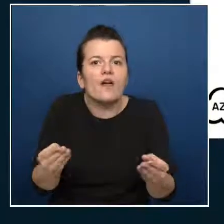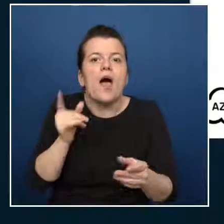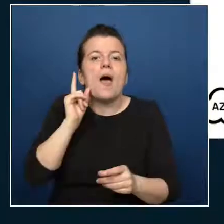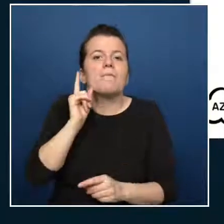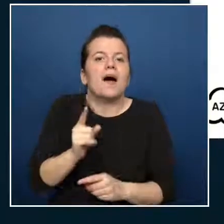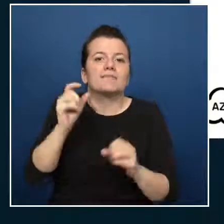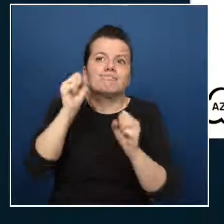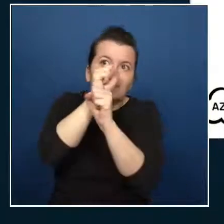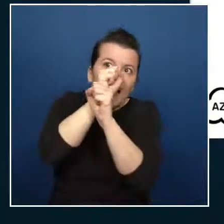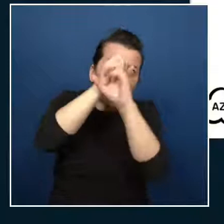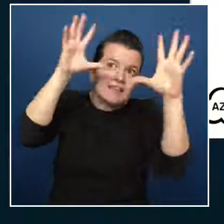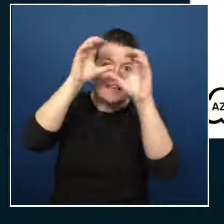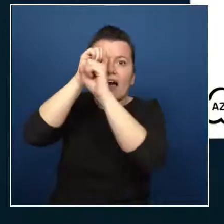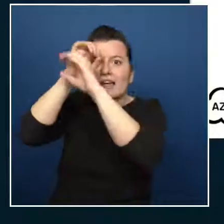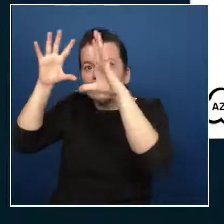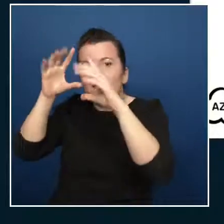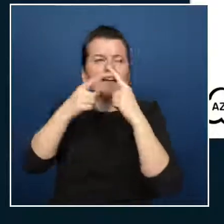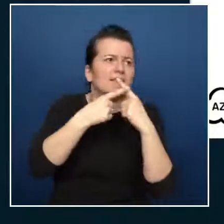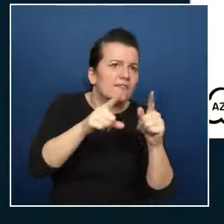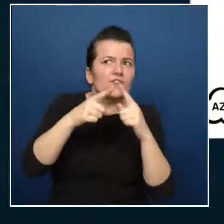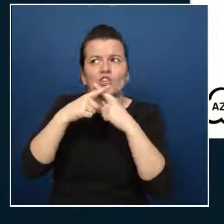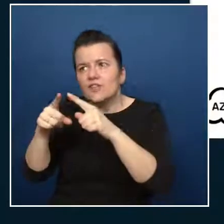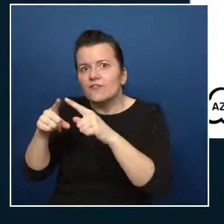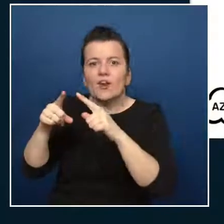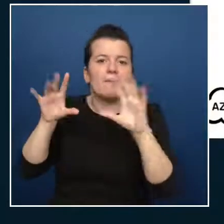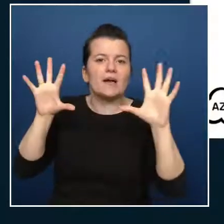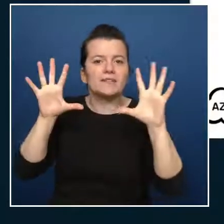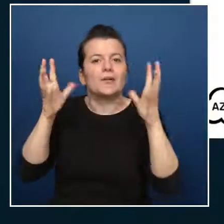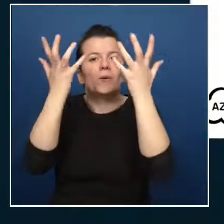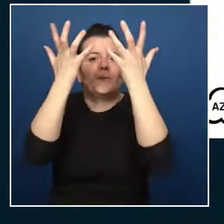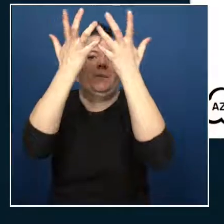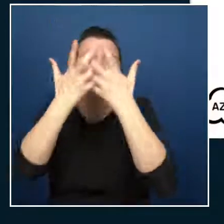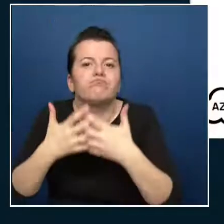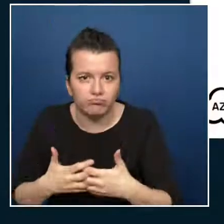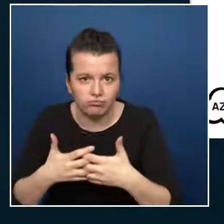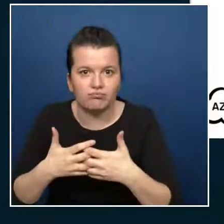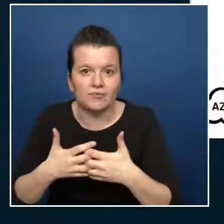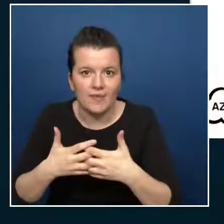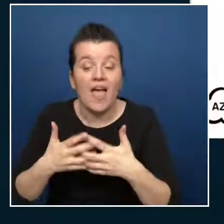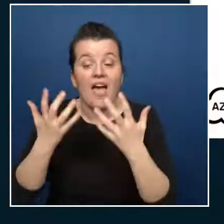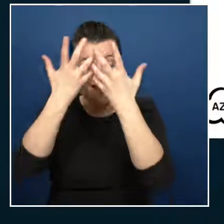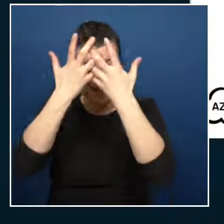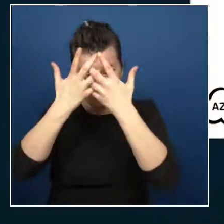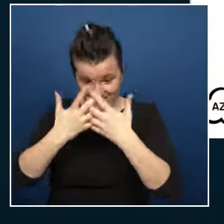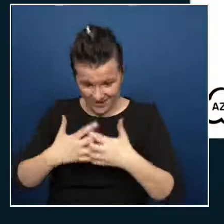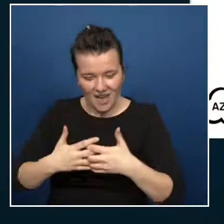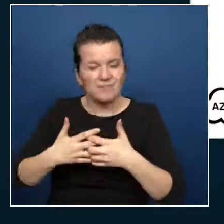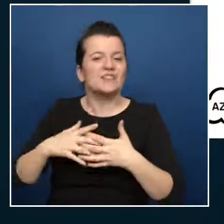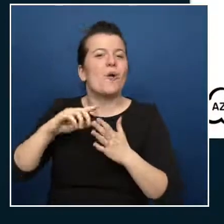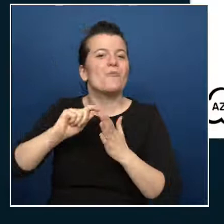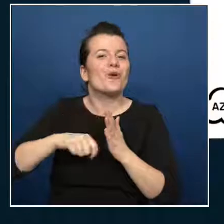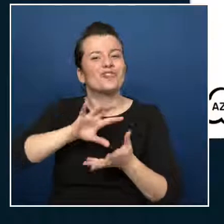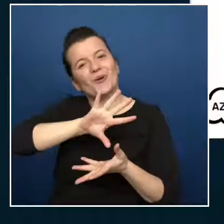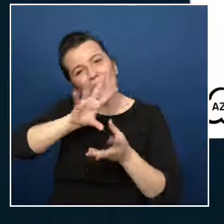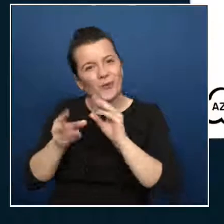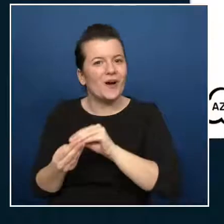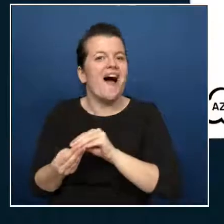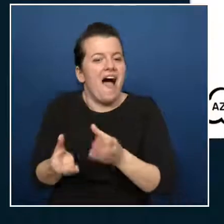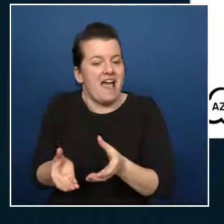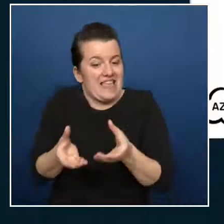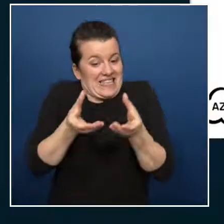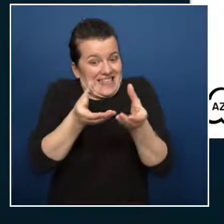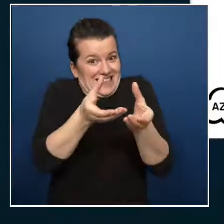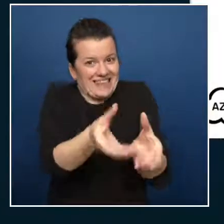do a collaboration, so at the end of the project, we make something that what really a customer needs.